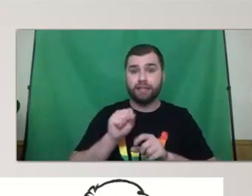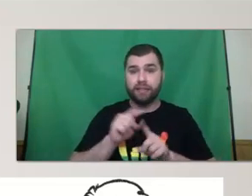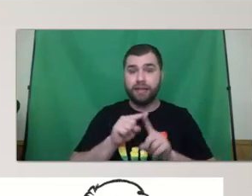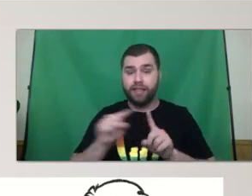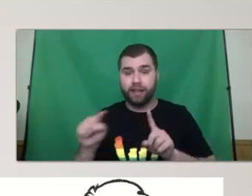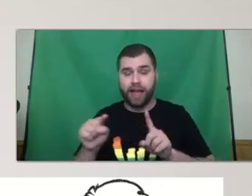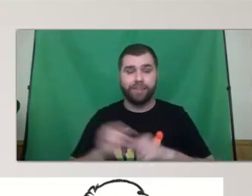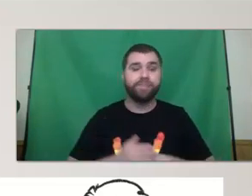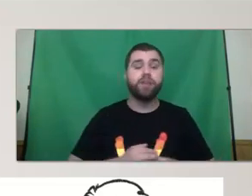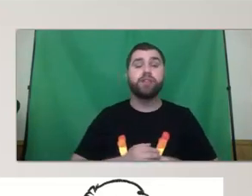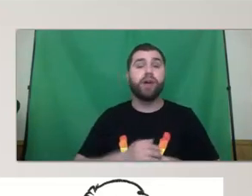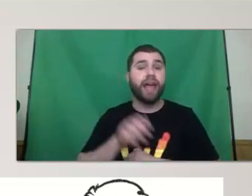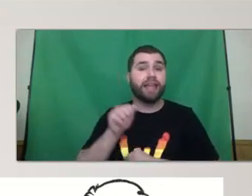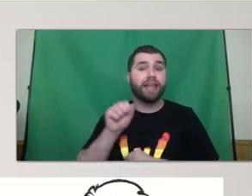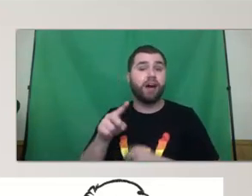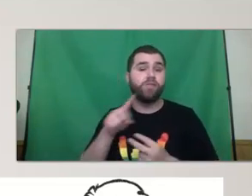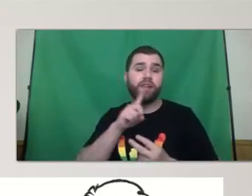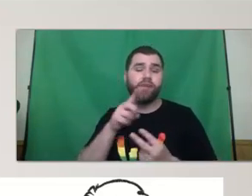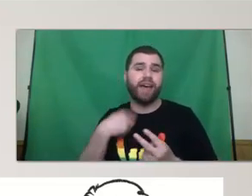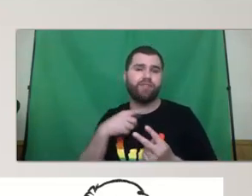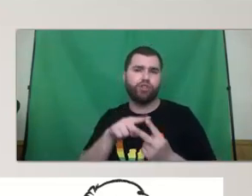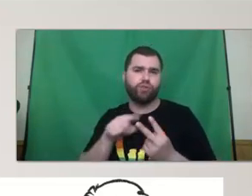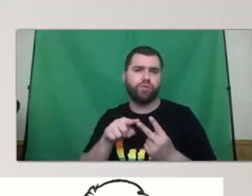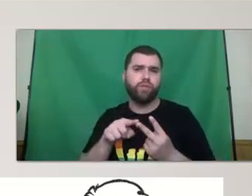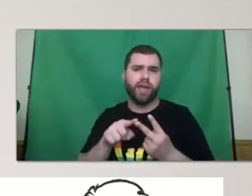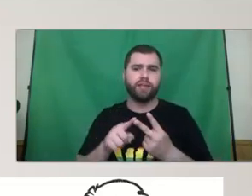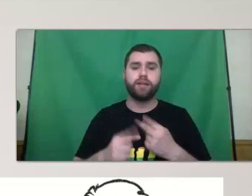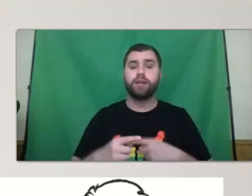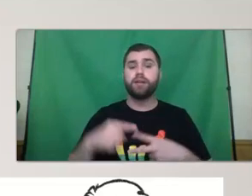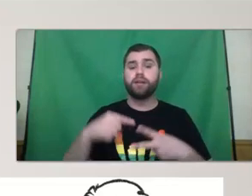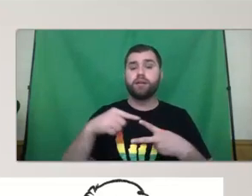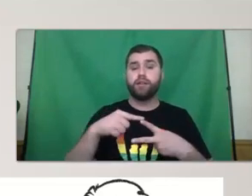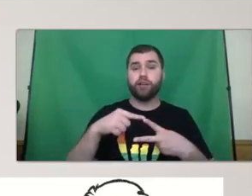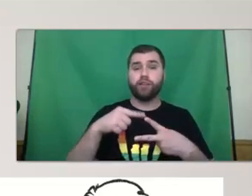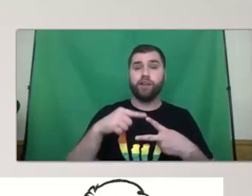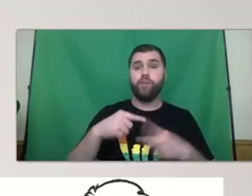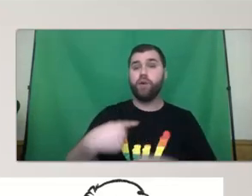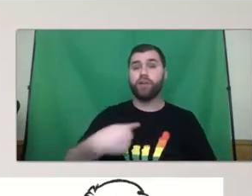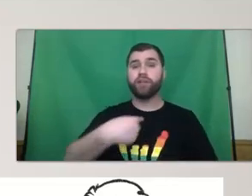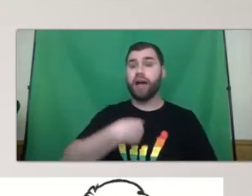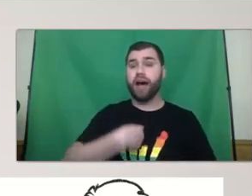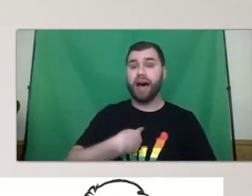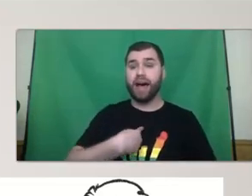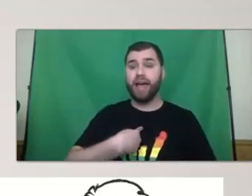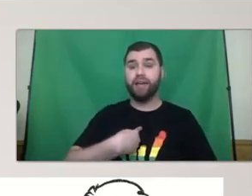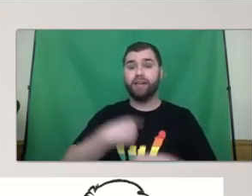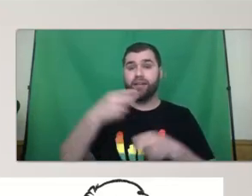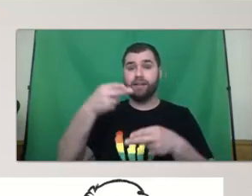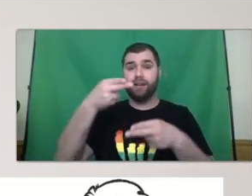is, and then a line. So in ASL, really we have two ways. You can do the first one, which is